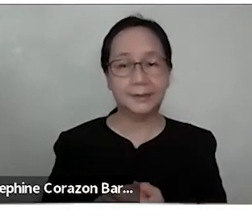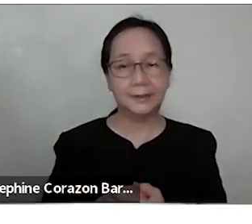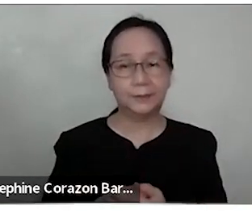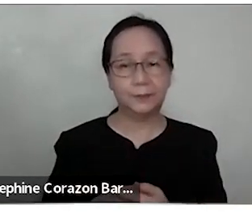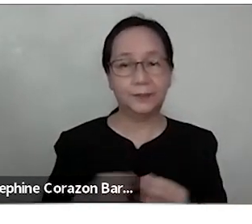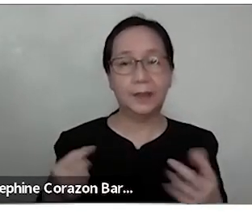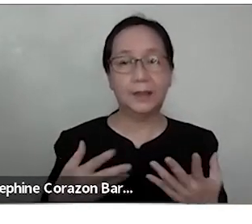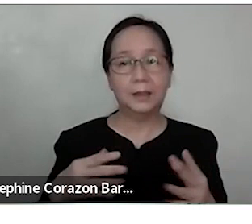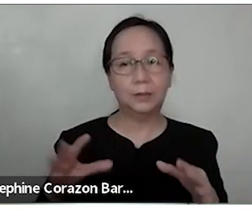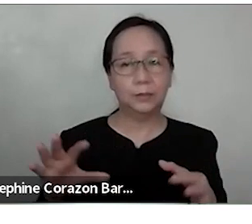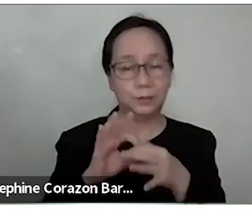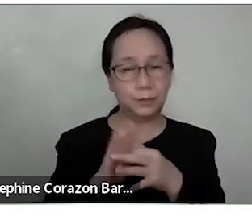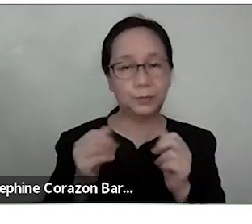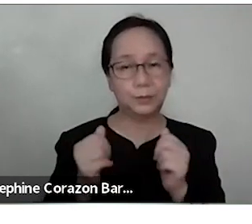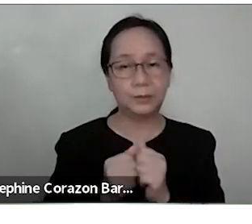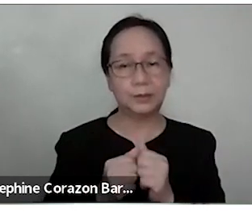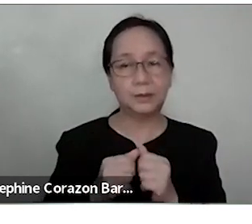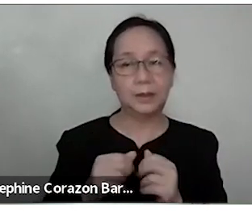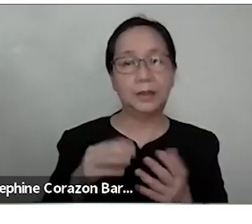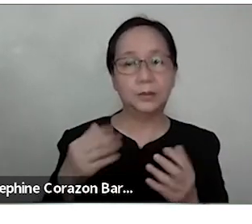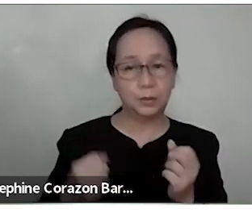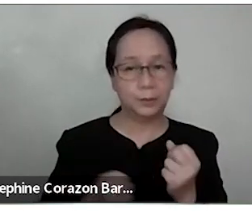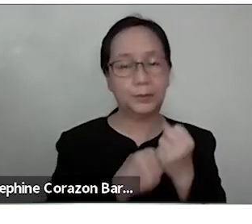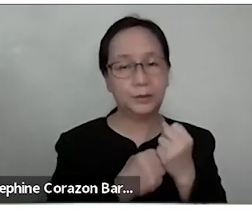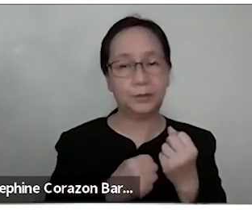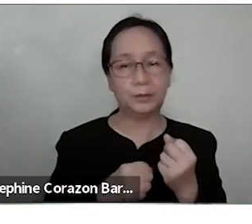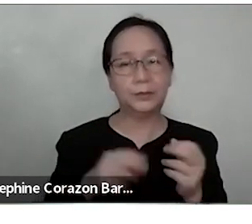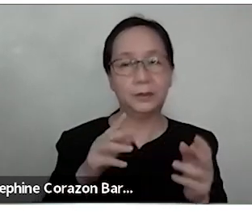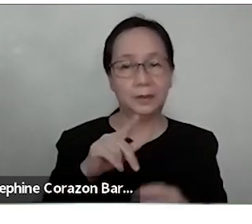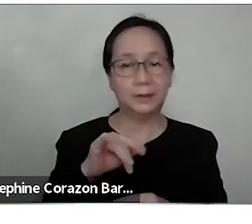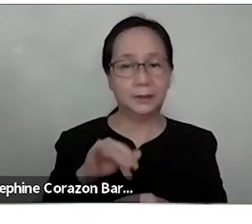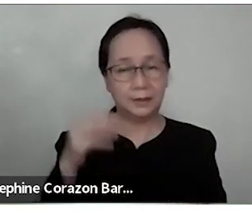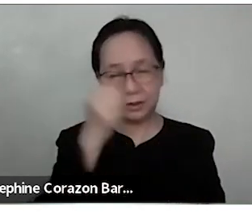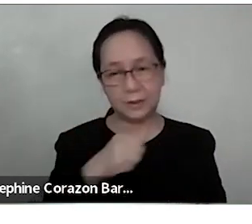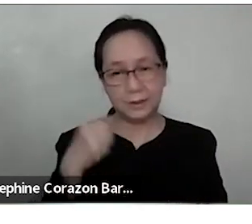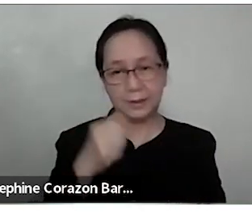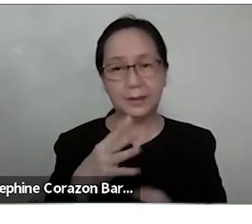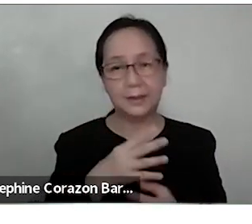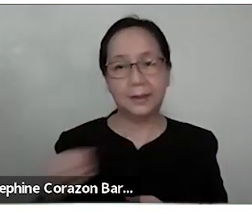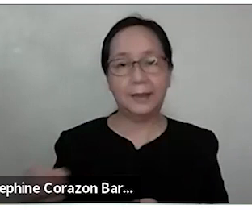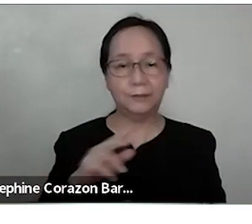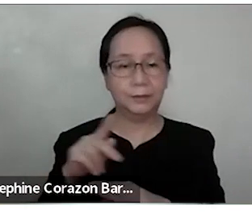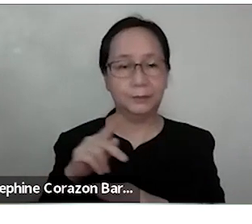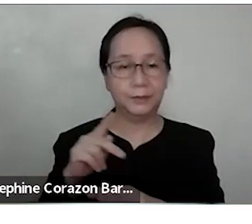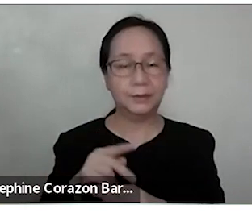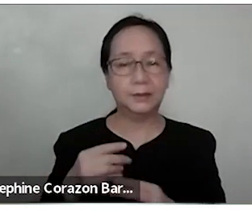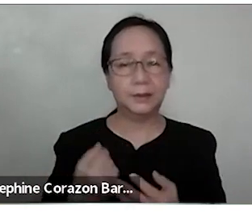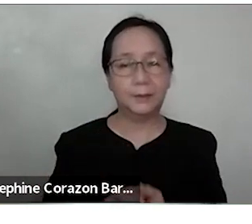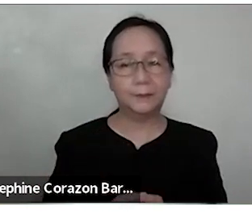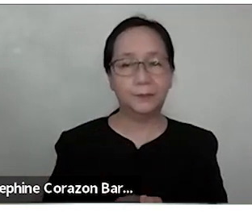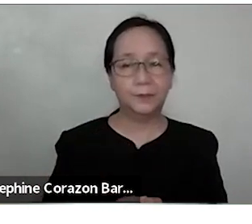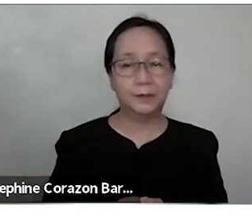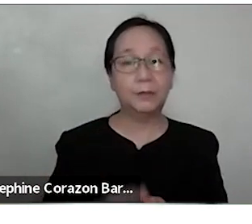guidelines, in partnership with ChildFund Korea and with the support of Plan International Asia and Save the Children Philippines, we produced